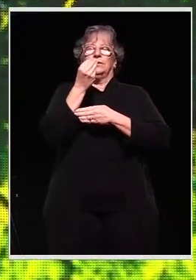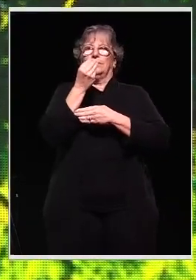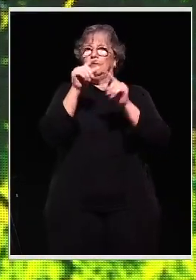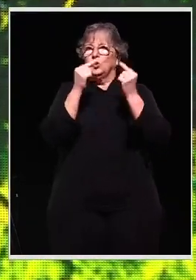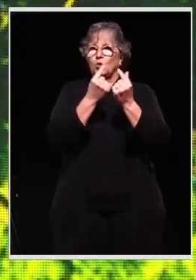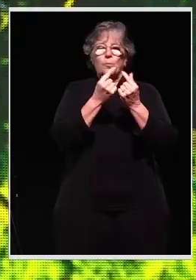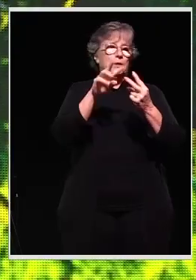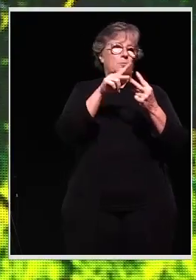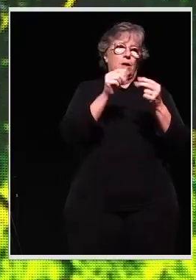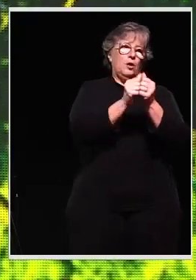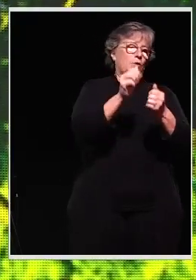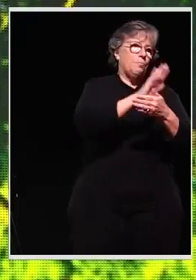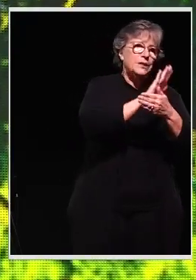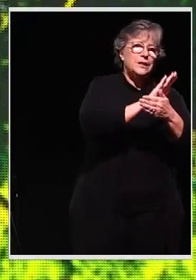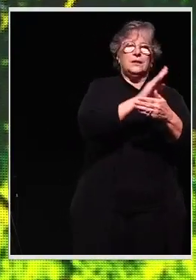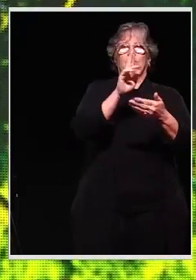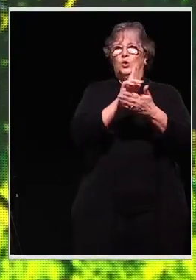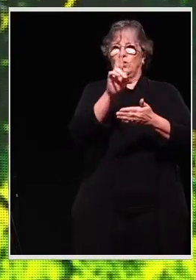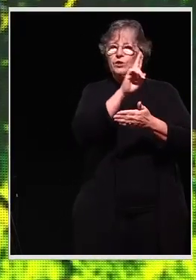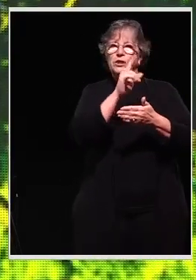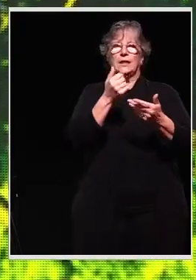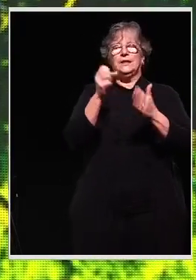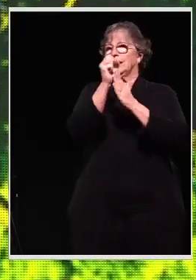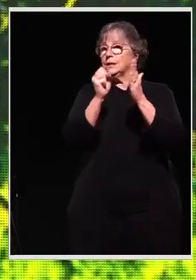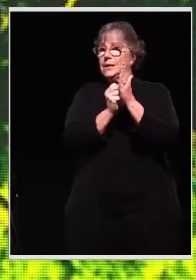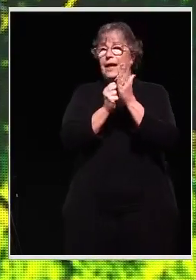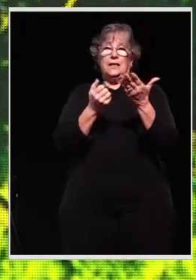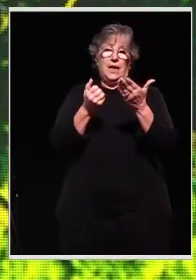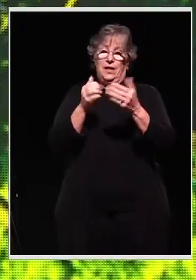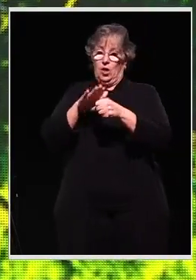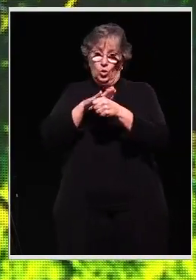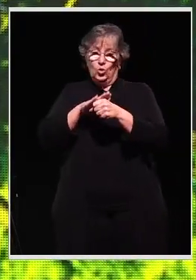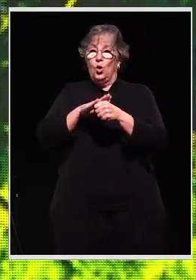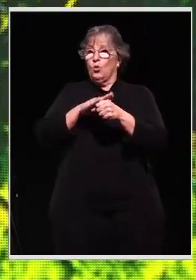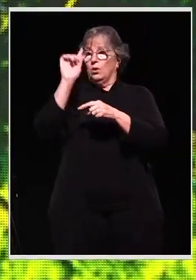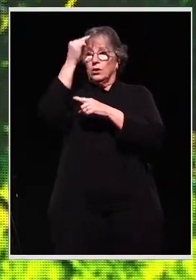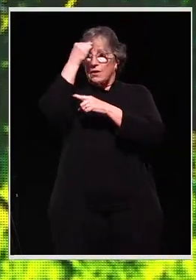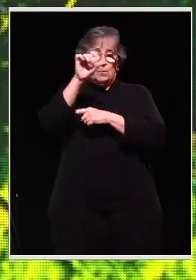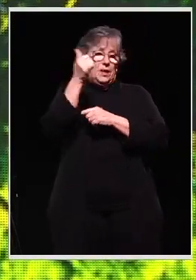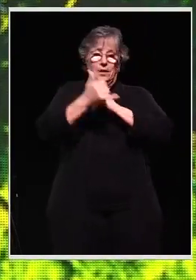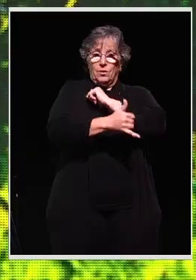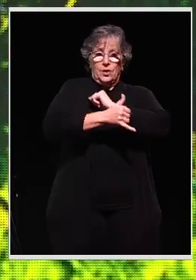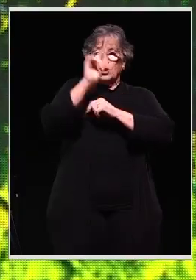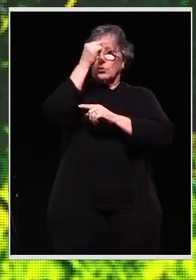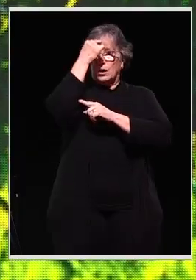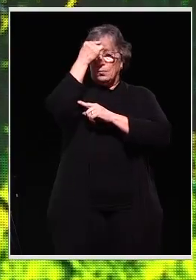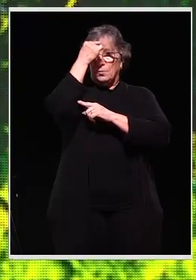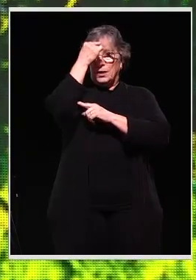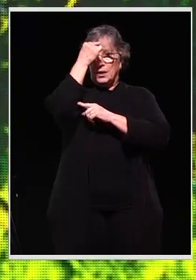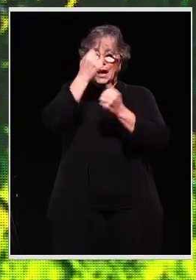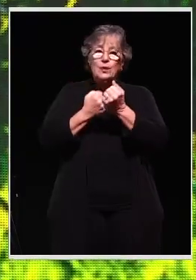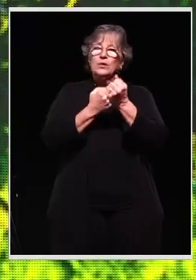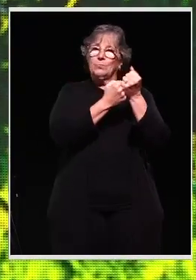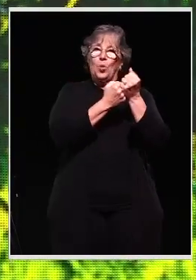with foundations, with universities, with state and municipal governments, with other country governments, and we jointly fund